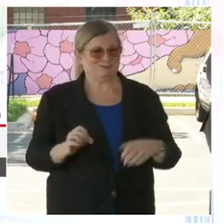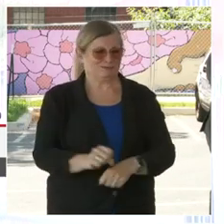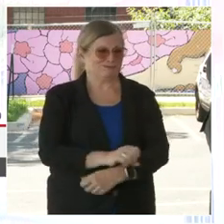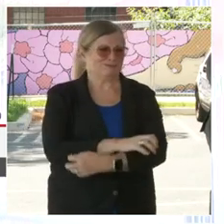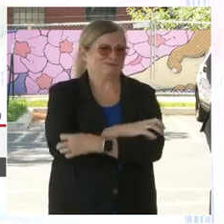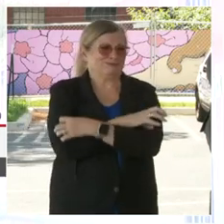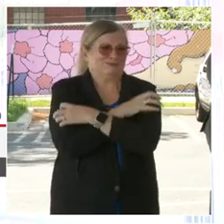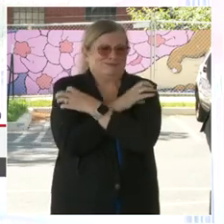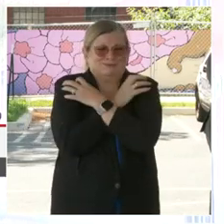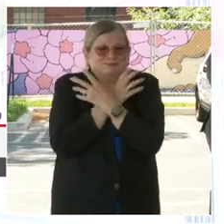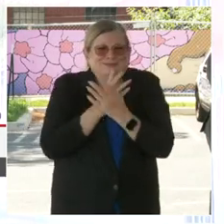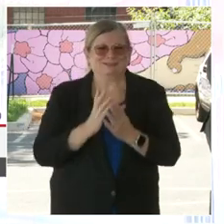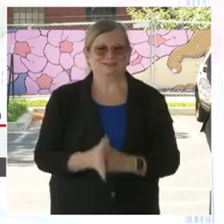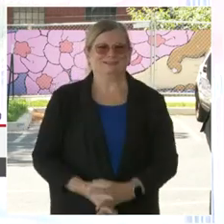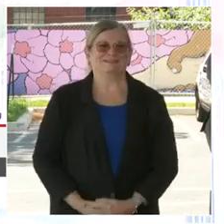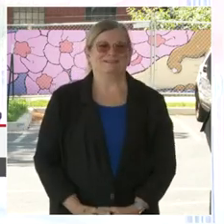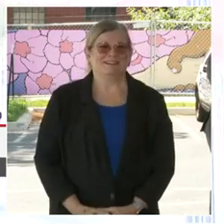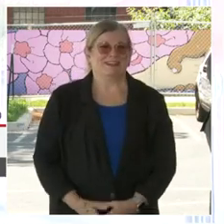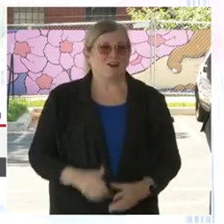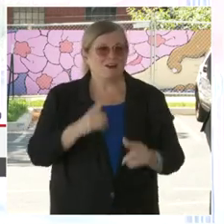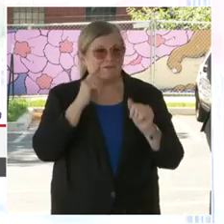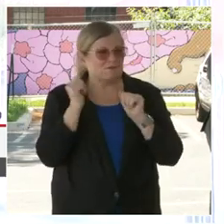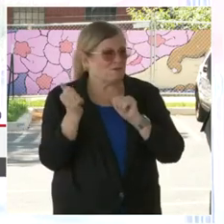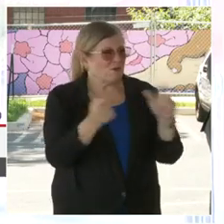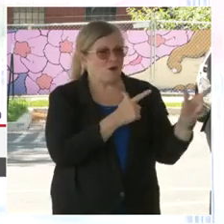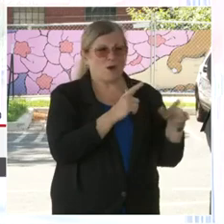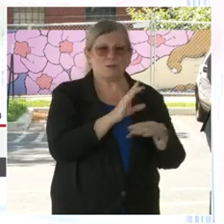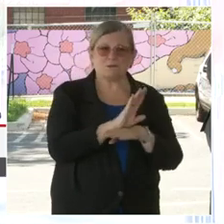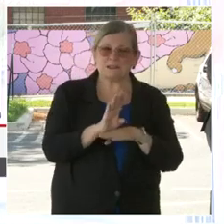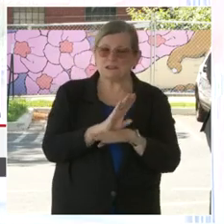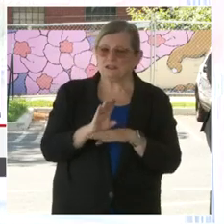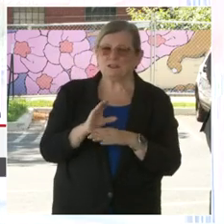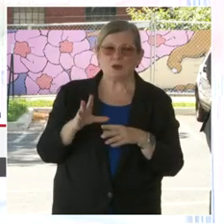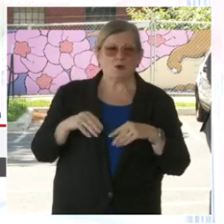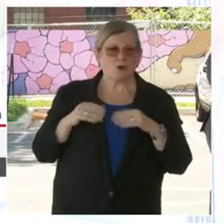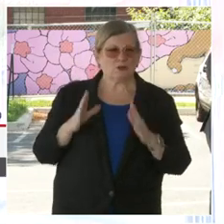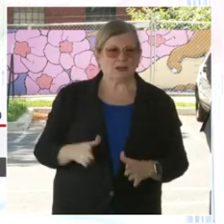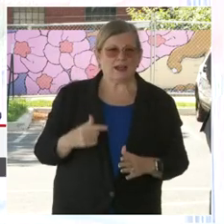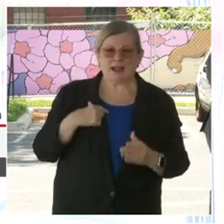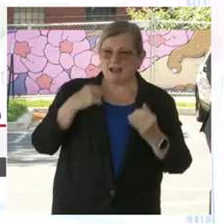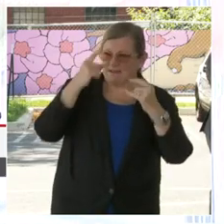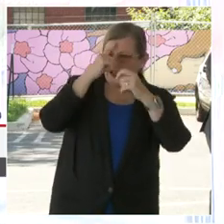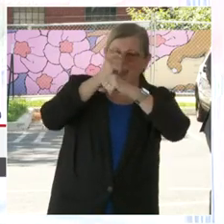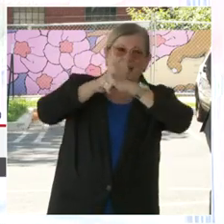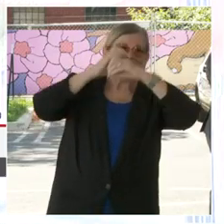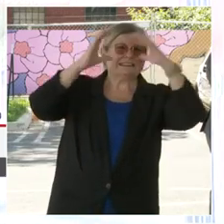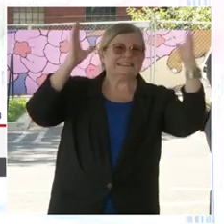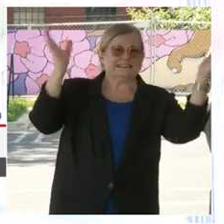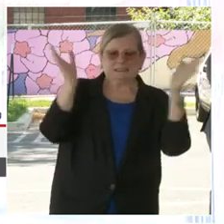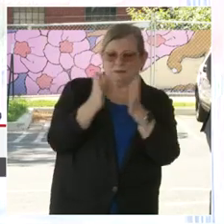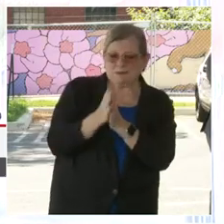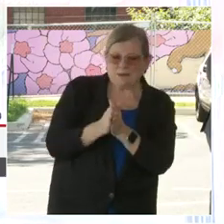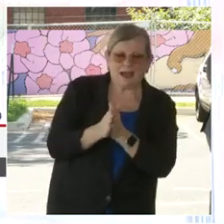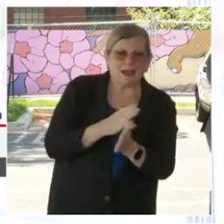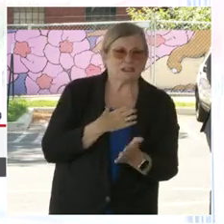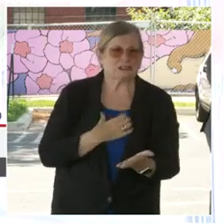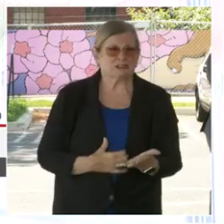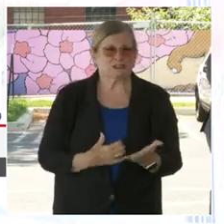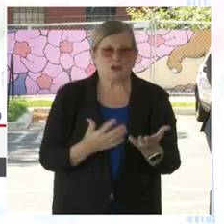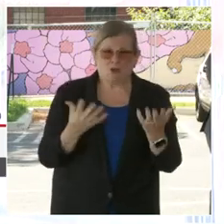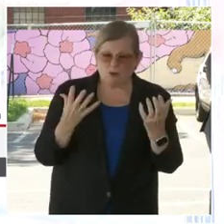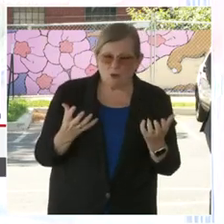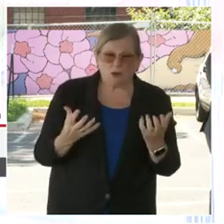I know for all entrepreneurs, they have an idea, a passion, a yearning to do something